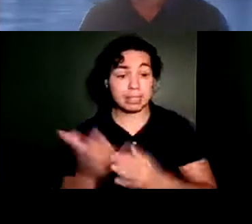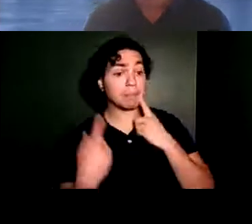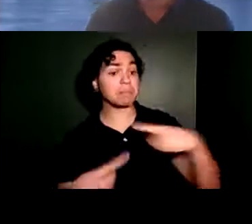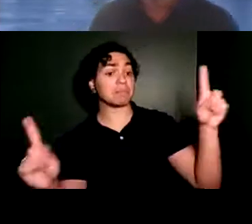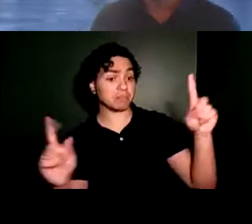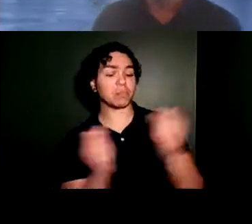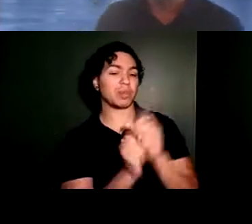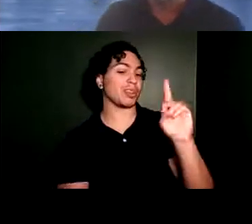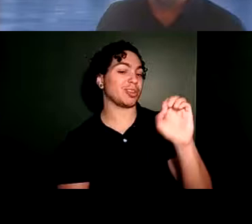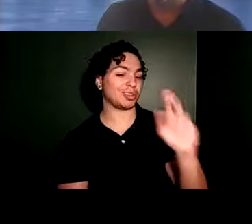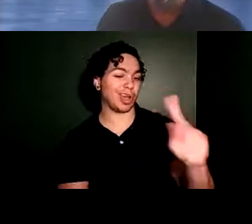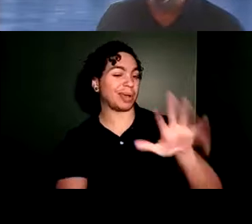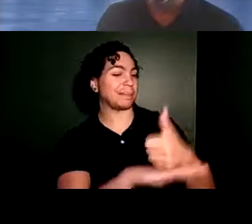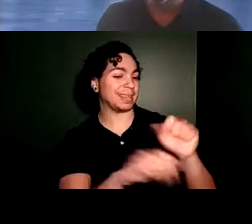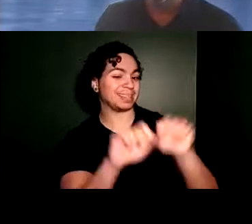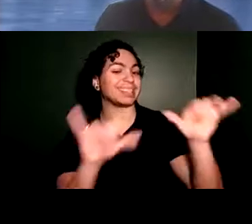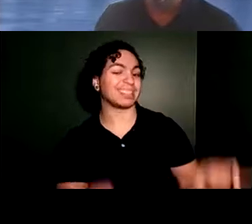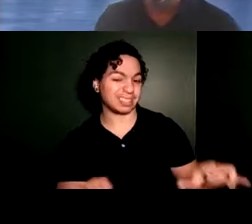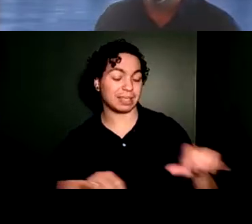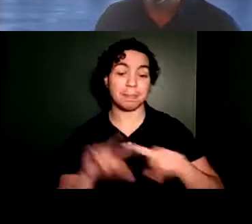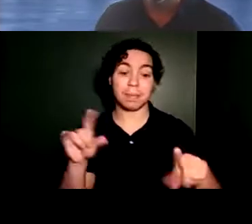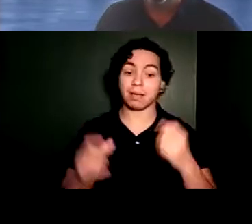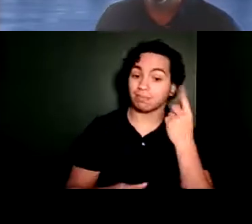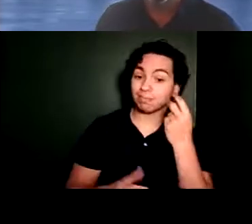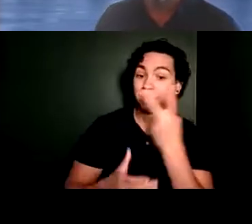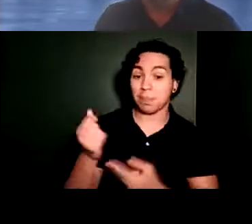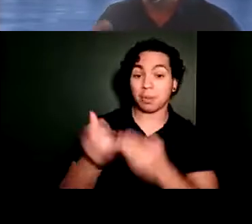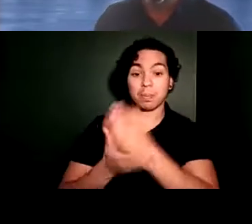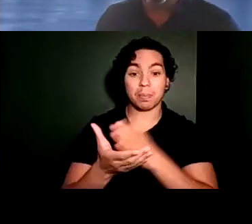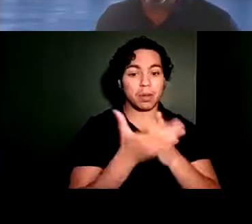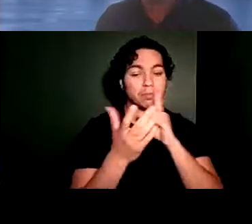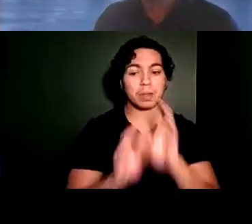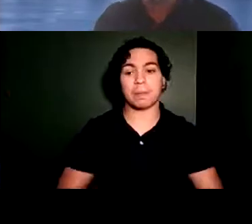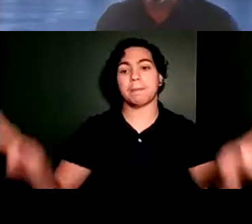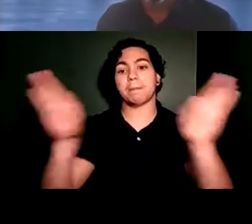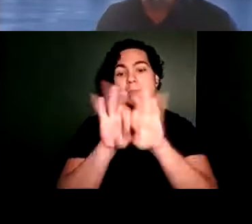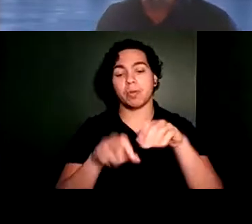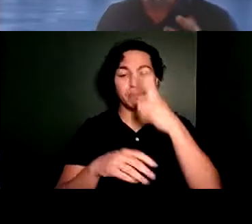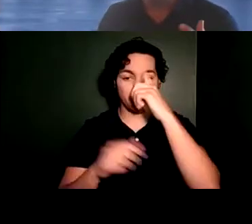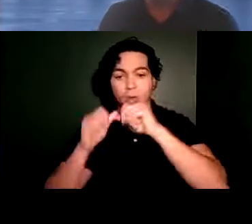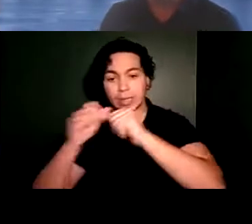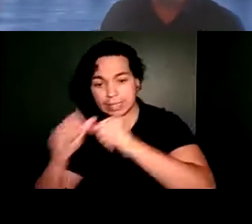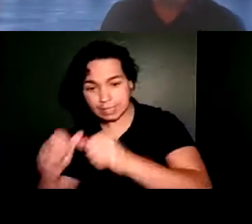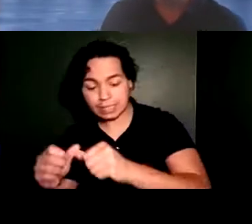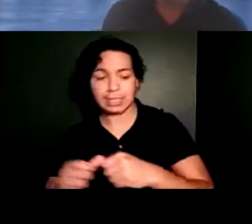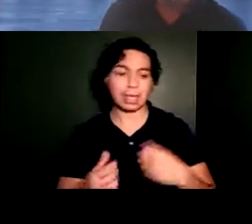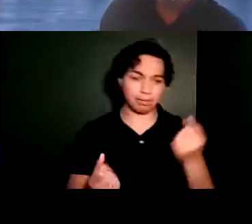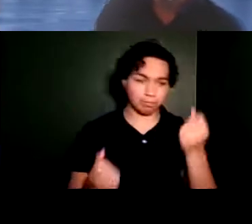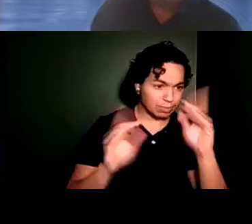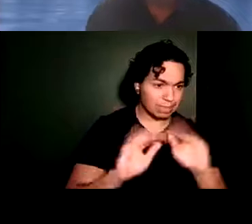dock-based systems. But I think both of those pieces are really important, both kind of system consistency and legibility and then fare